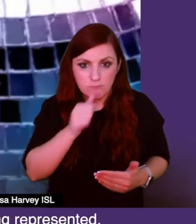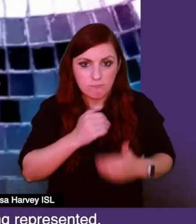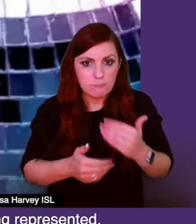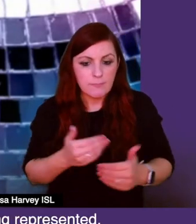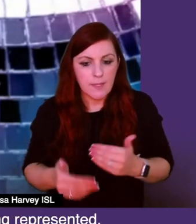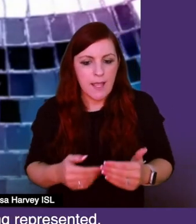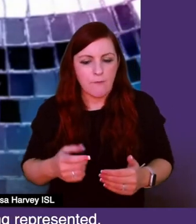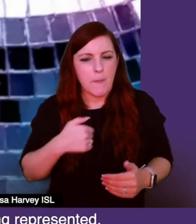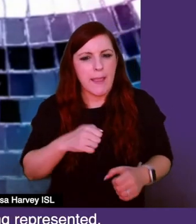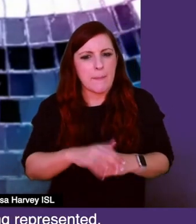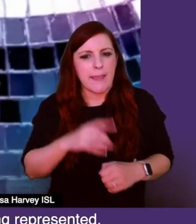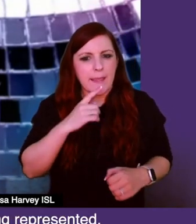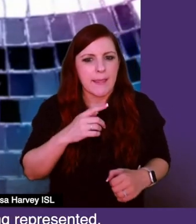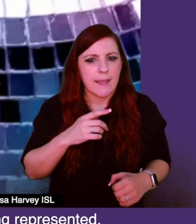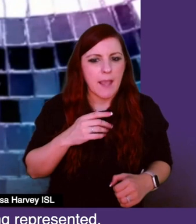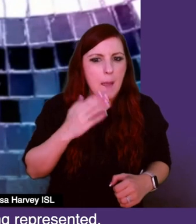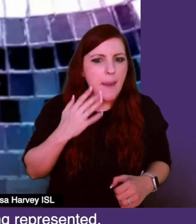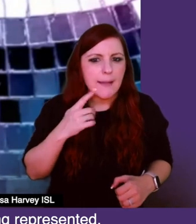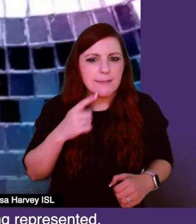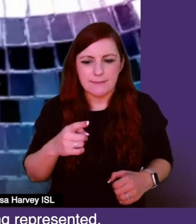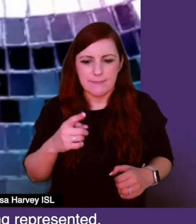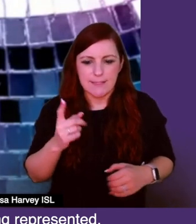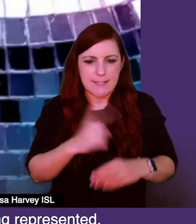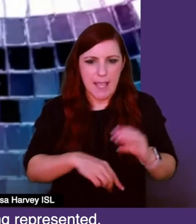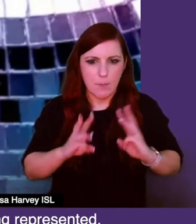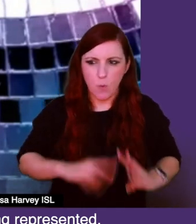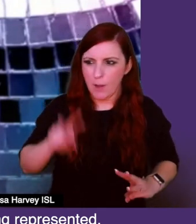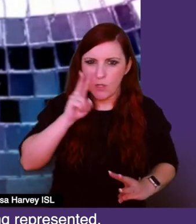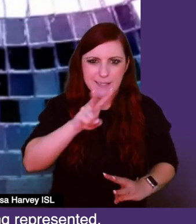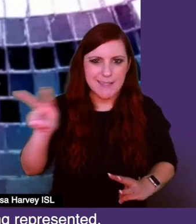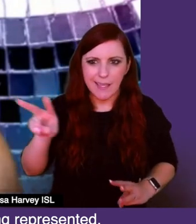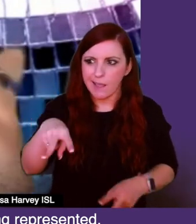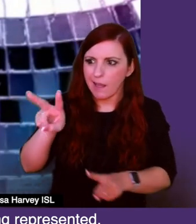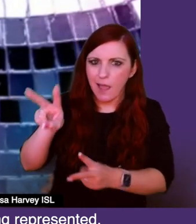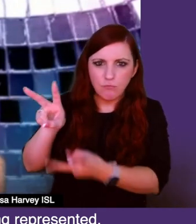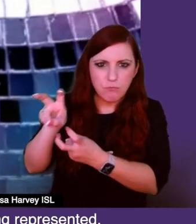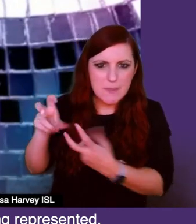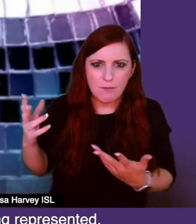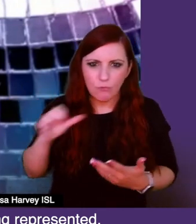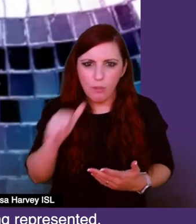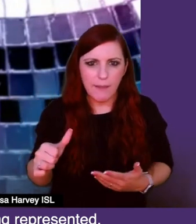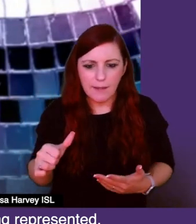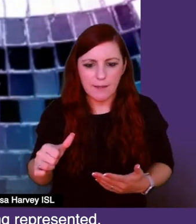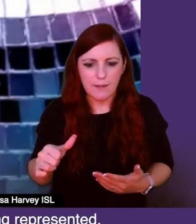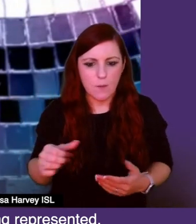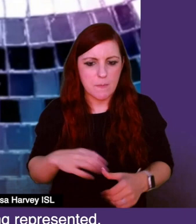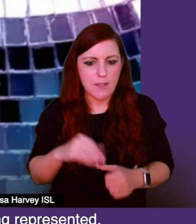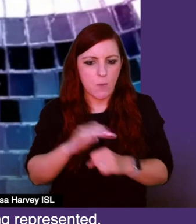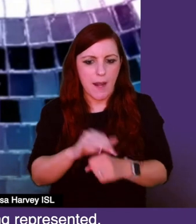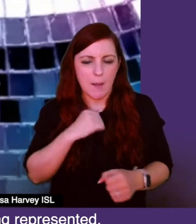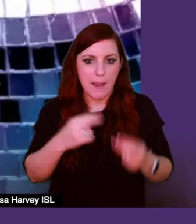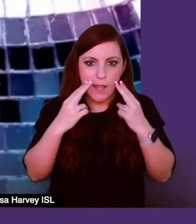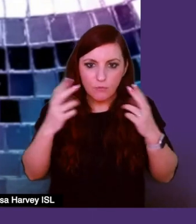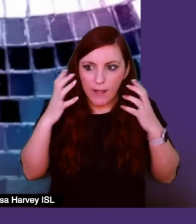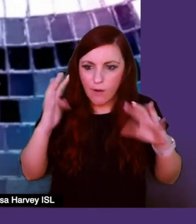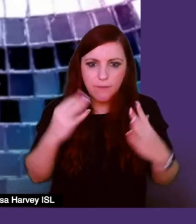me, being a Black disabled woman, I didn't see myself being represented, especially with like my natural hair. I didn't really see that growing